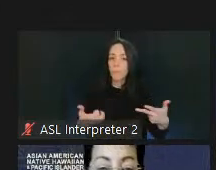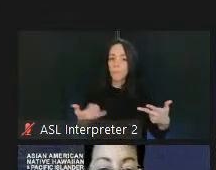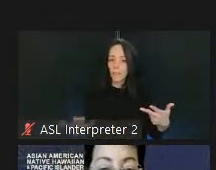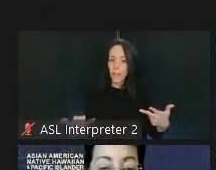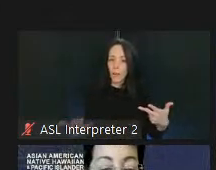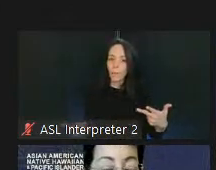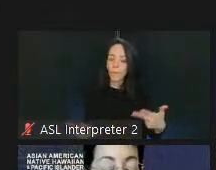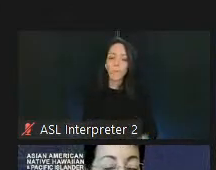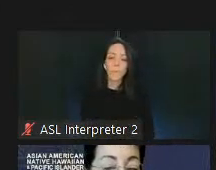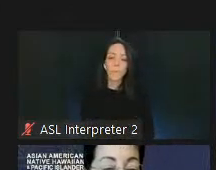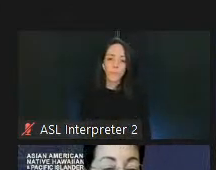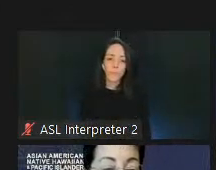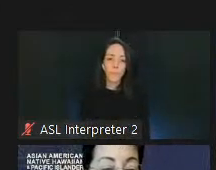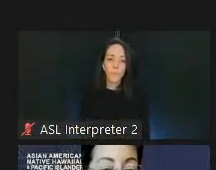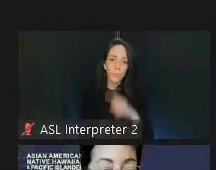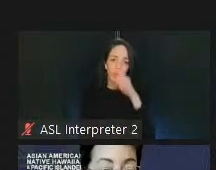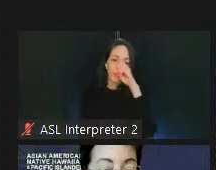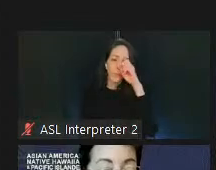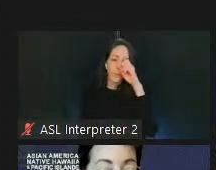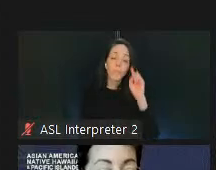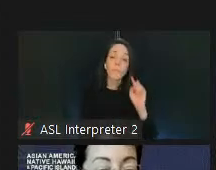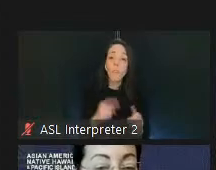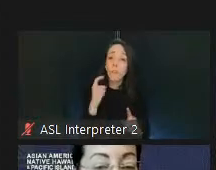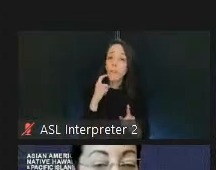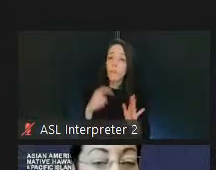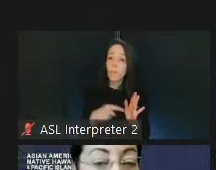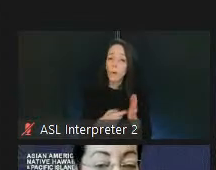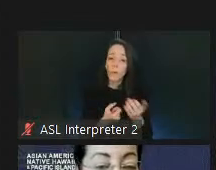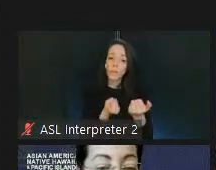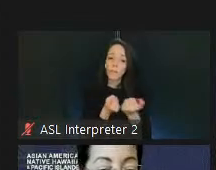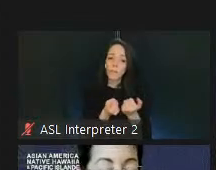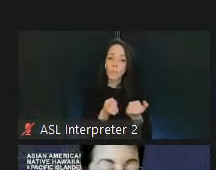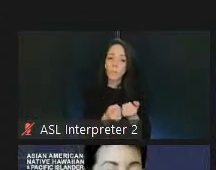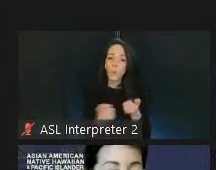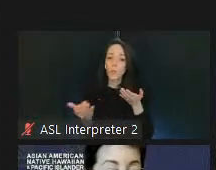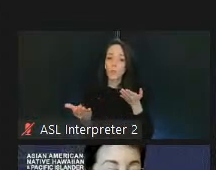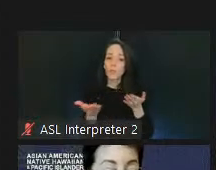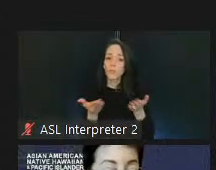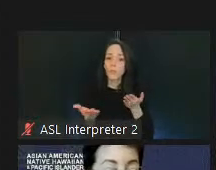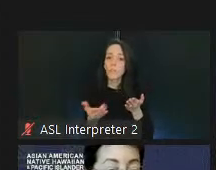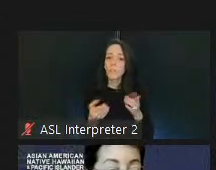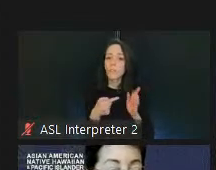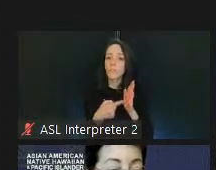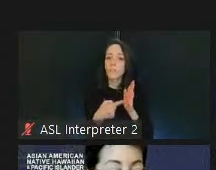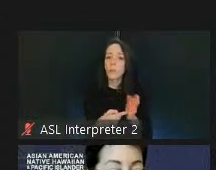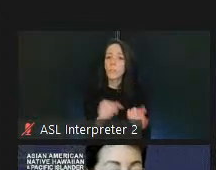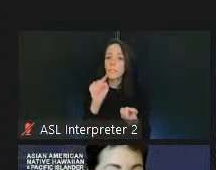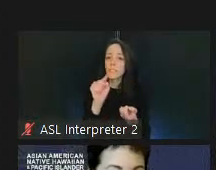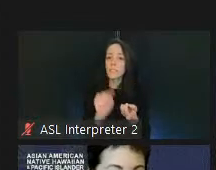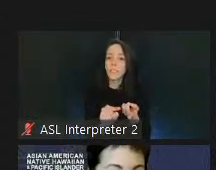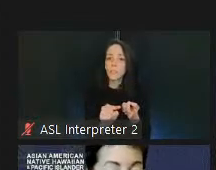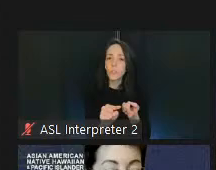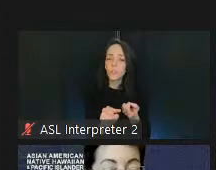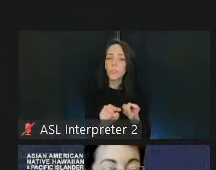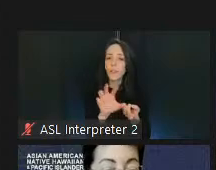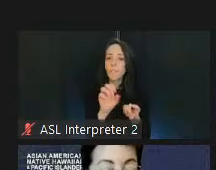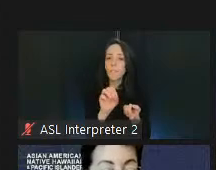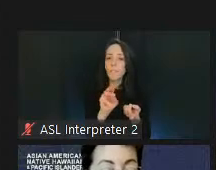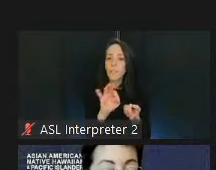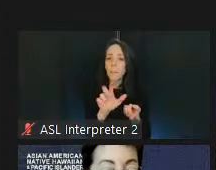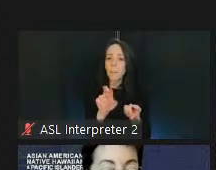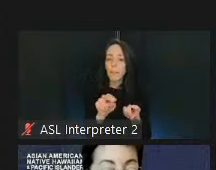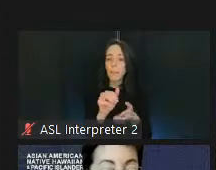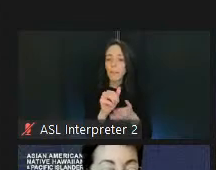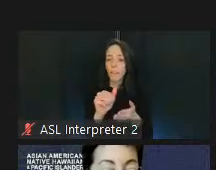slides. You'll notice that support services shows a decrease of approximately $50 million.